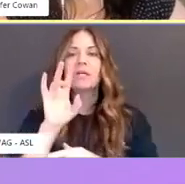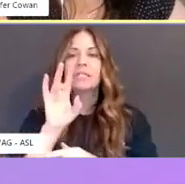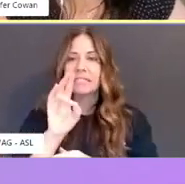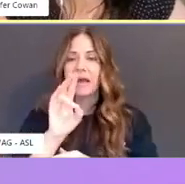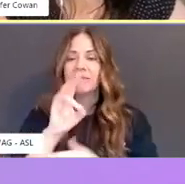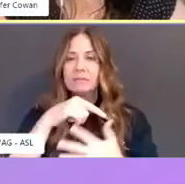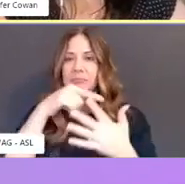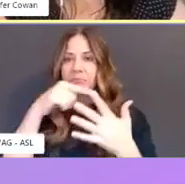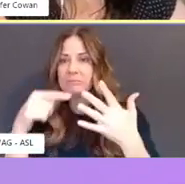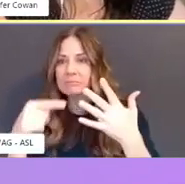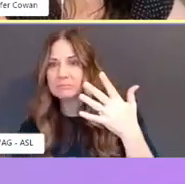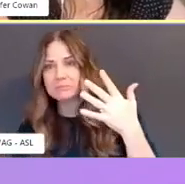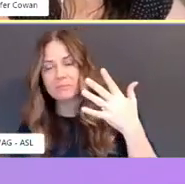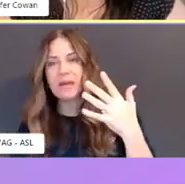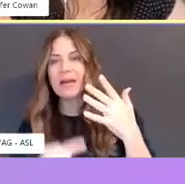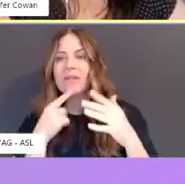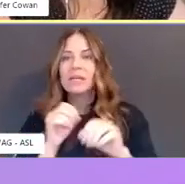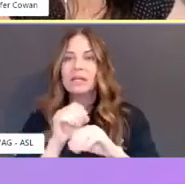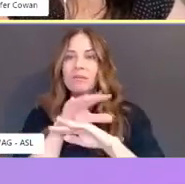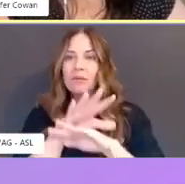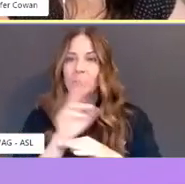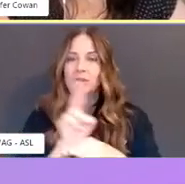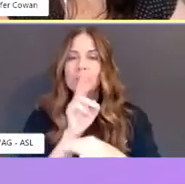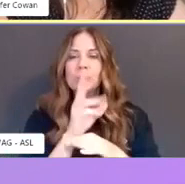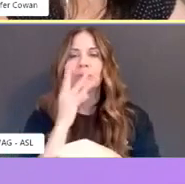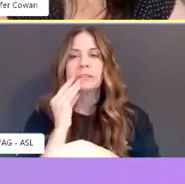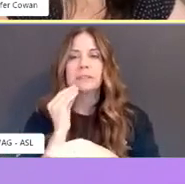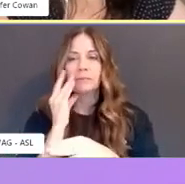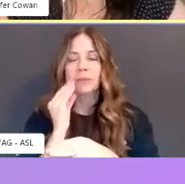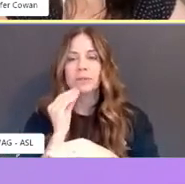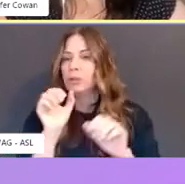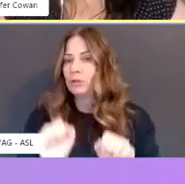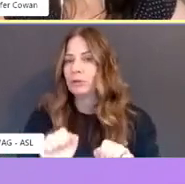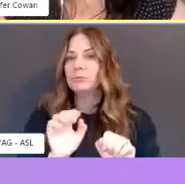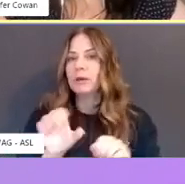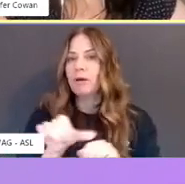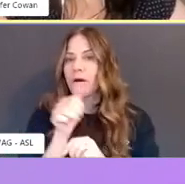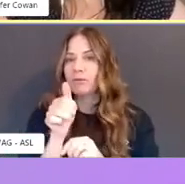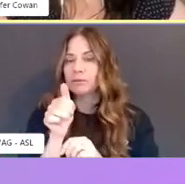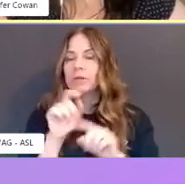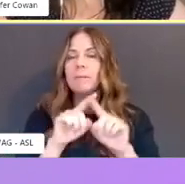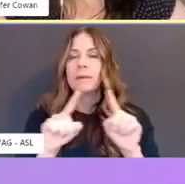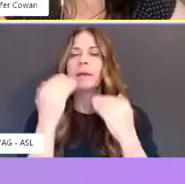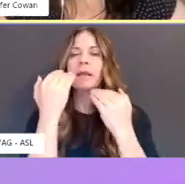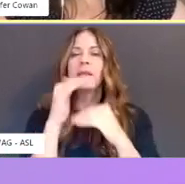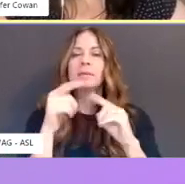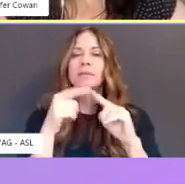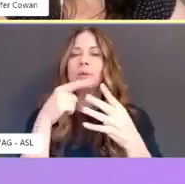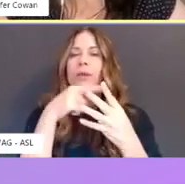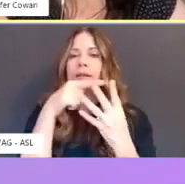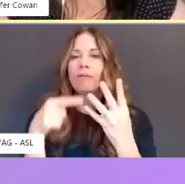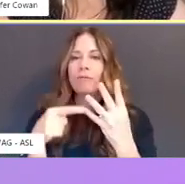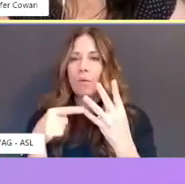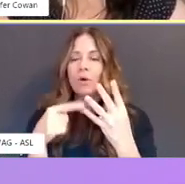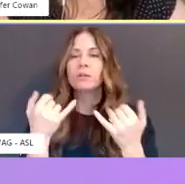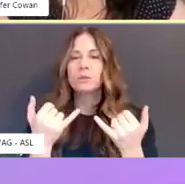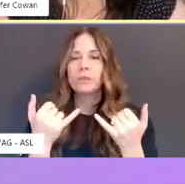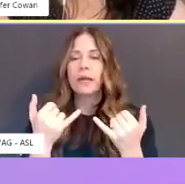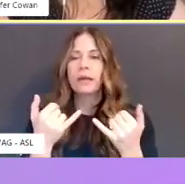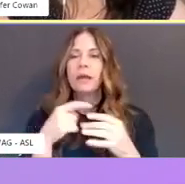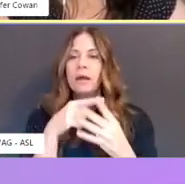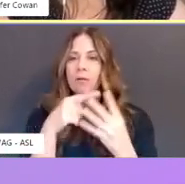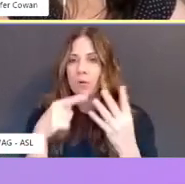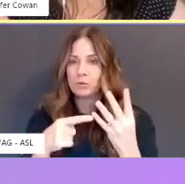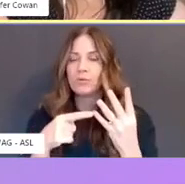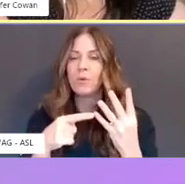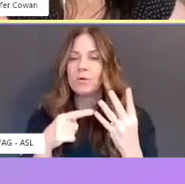factors that influence a user's experience. There could be others. I'm just going to limit it to these for today. And those